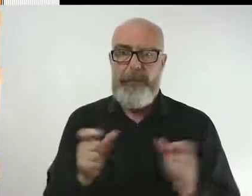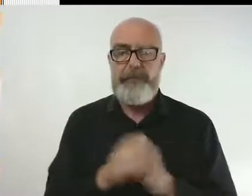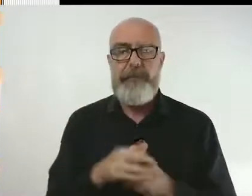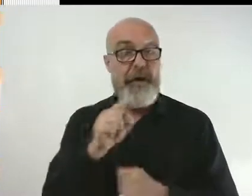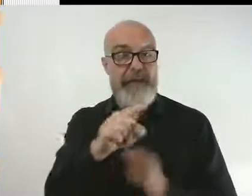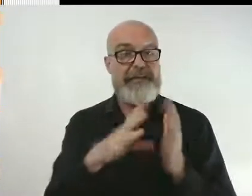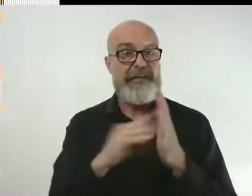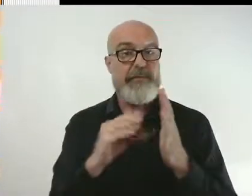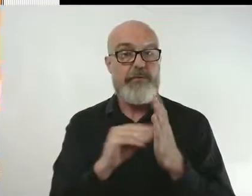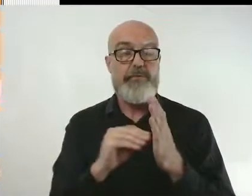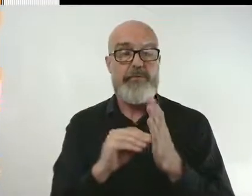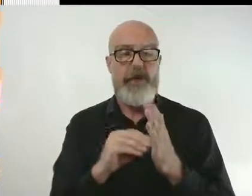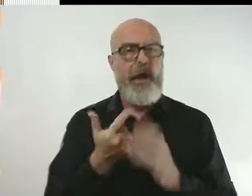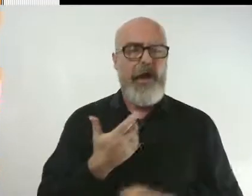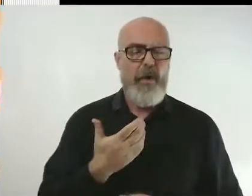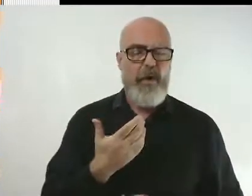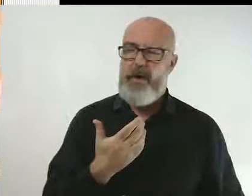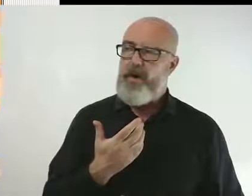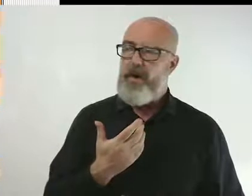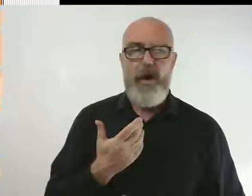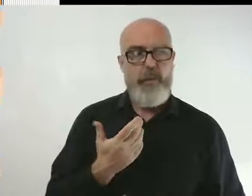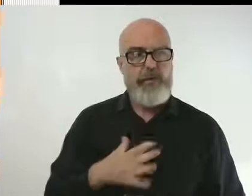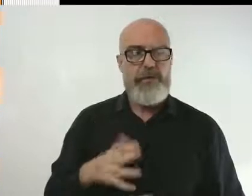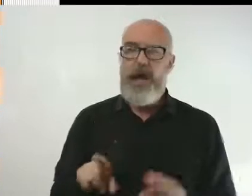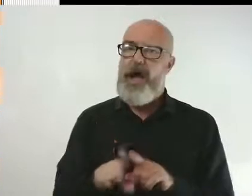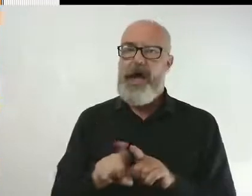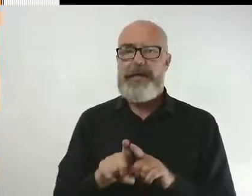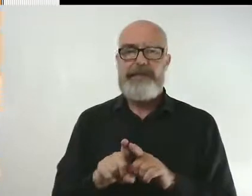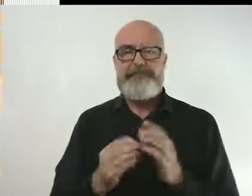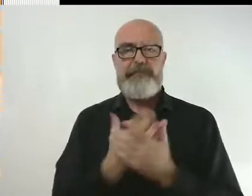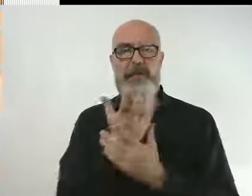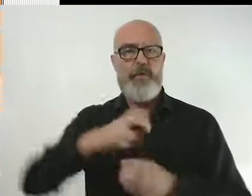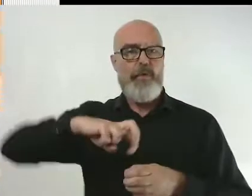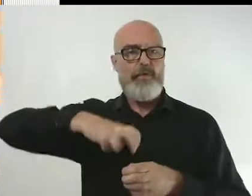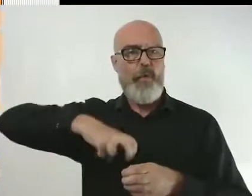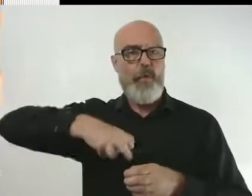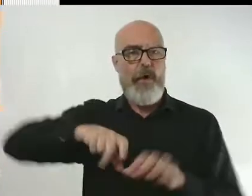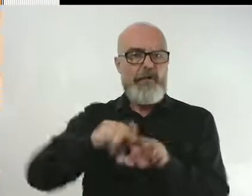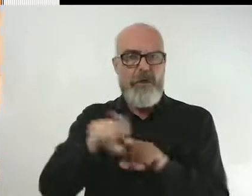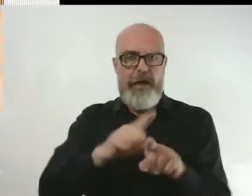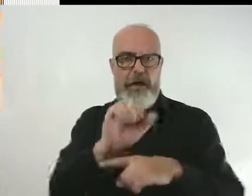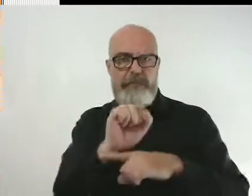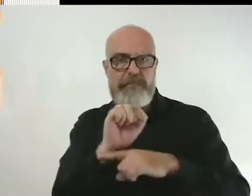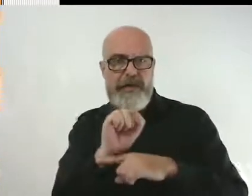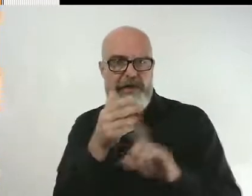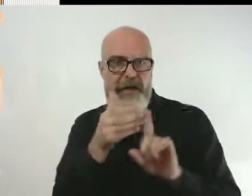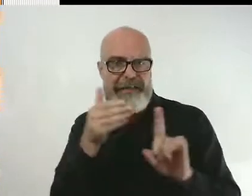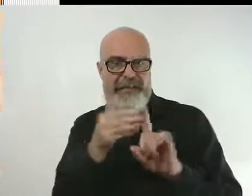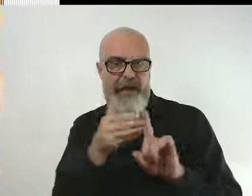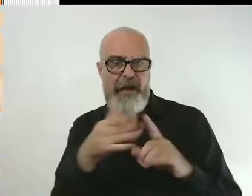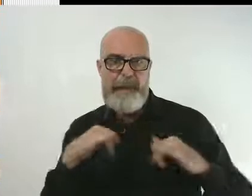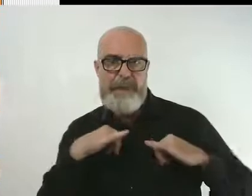populations. The model of hearing health inequalities aspires to be used as a novel tool for the